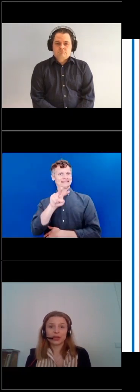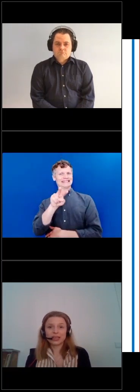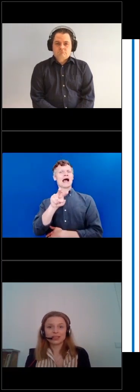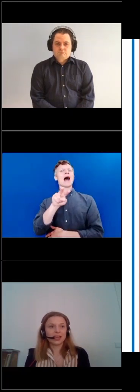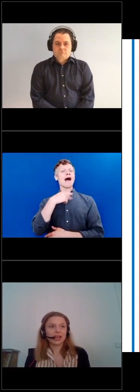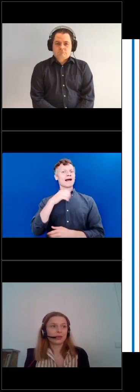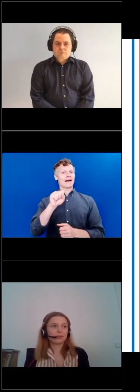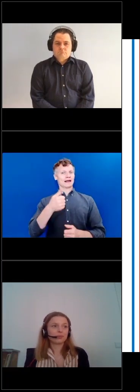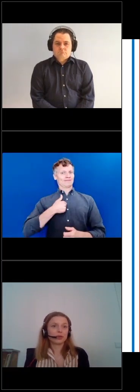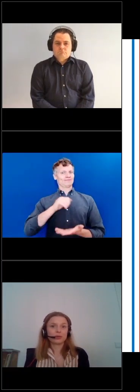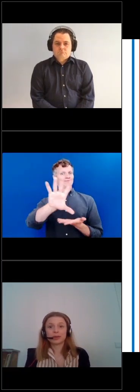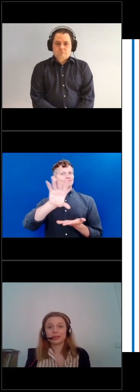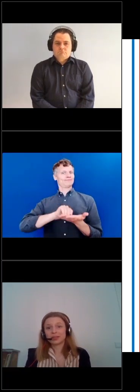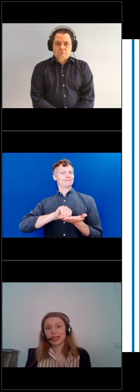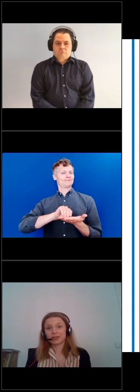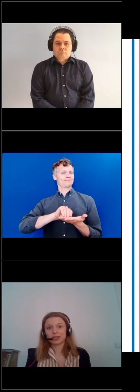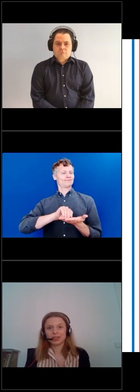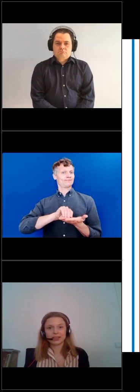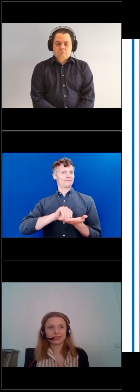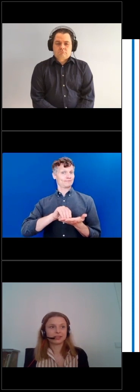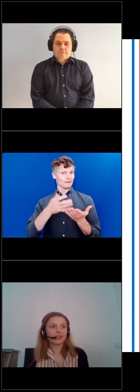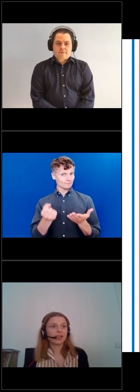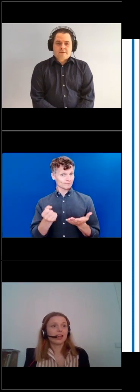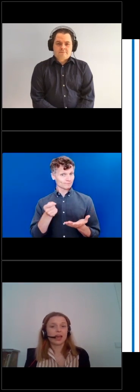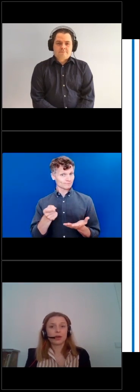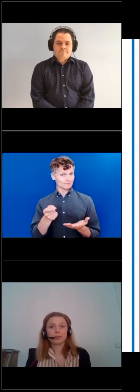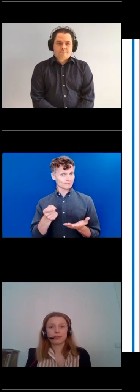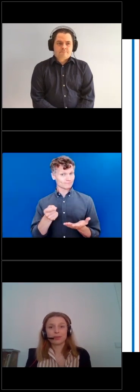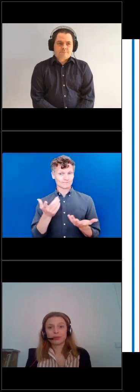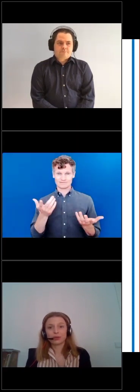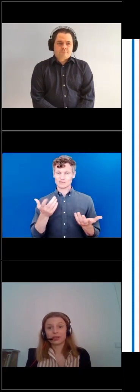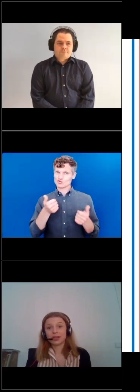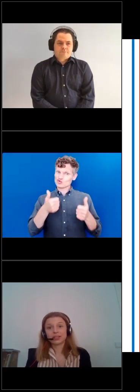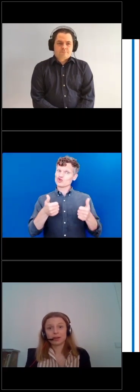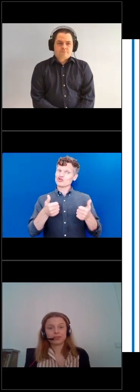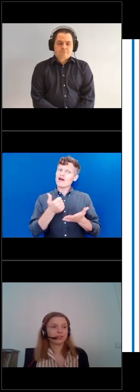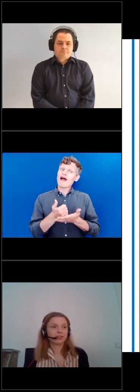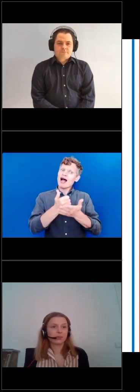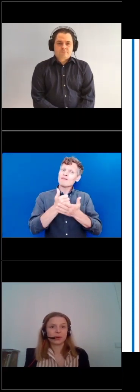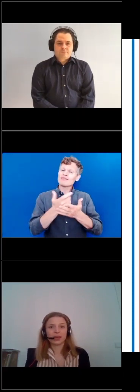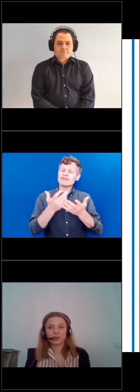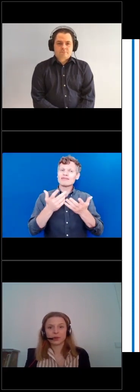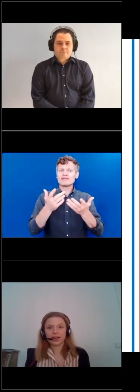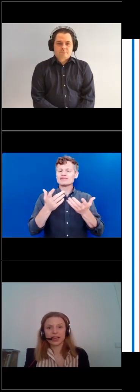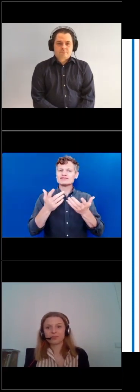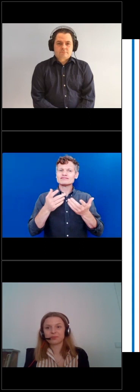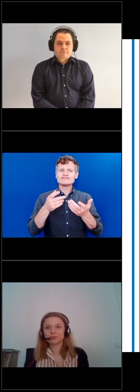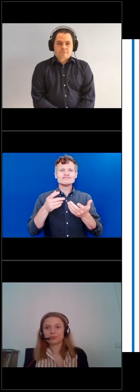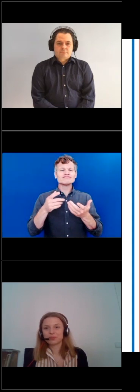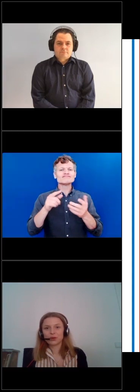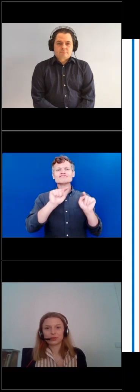the colleagues who would then recycle or adapt their work